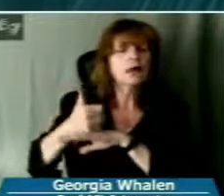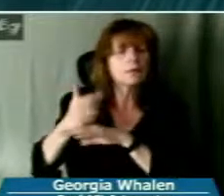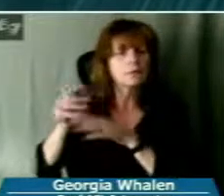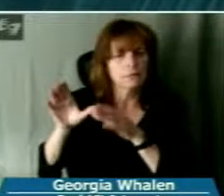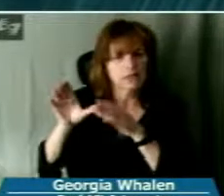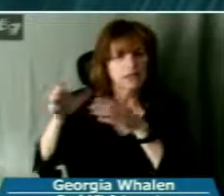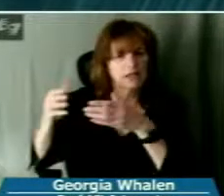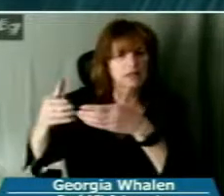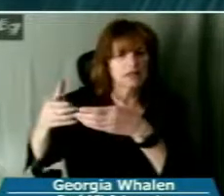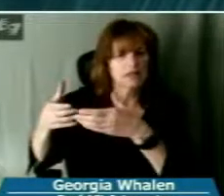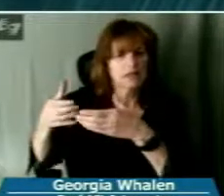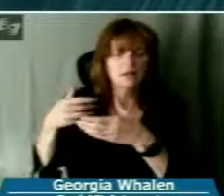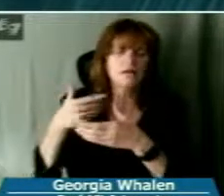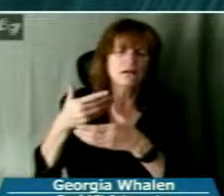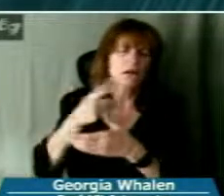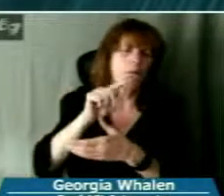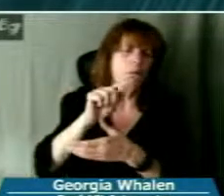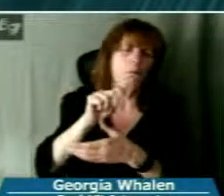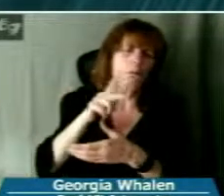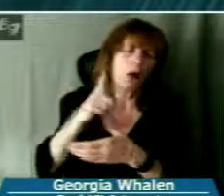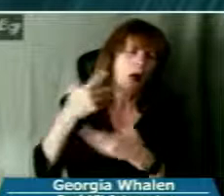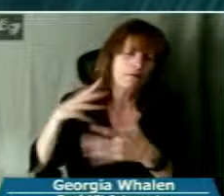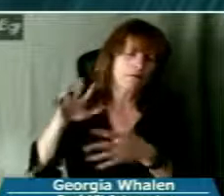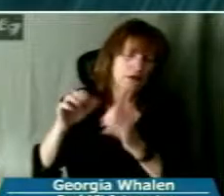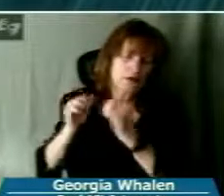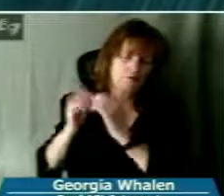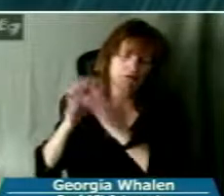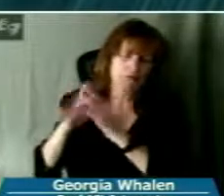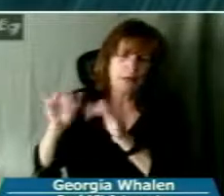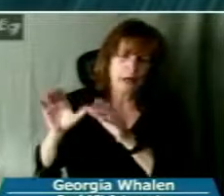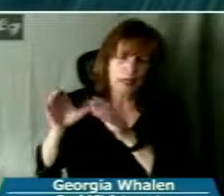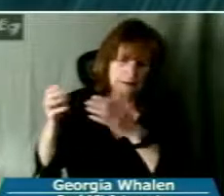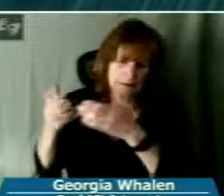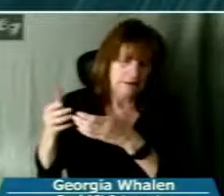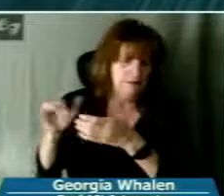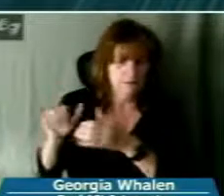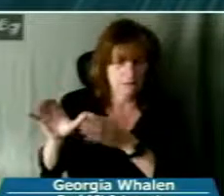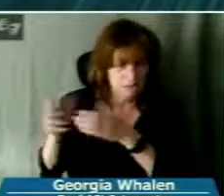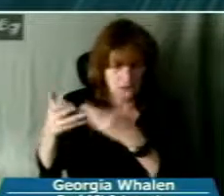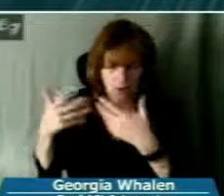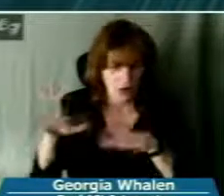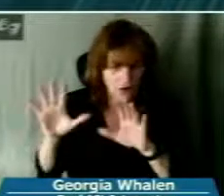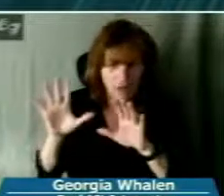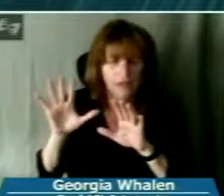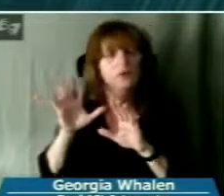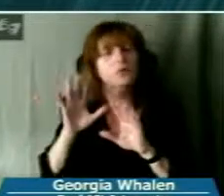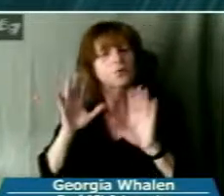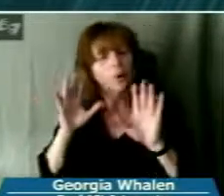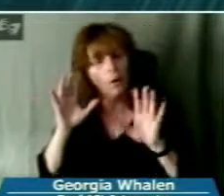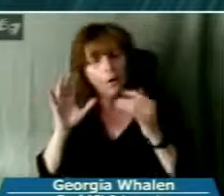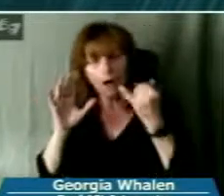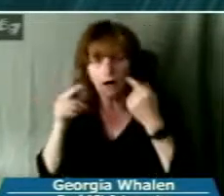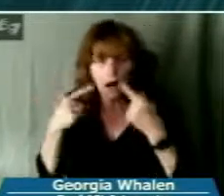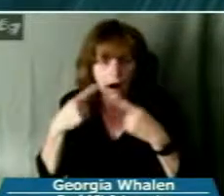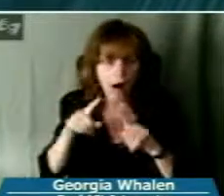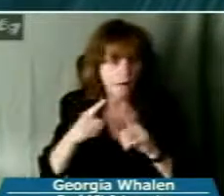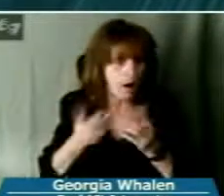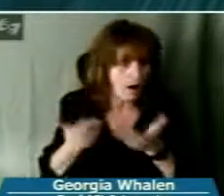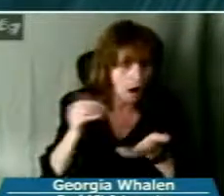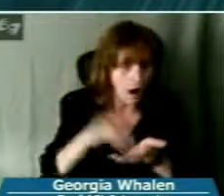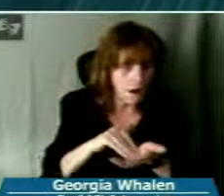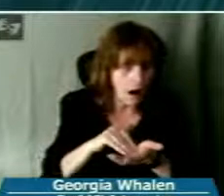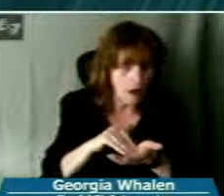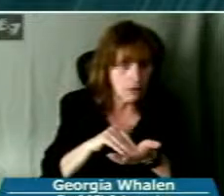already done that and his team, so that's great. We know that if it happens again, there will be a